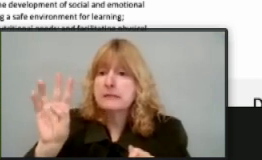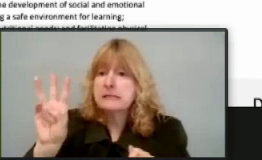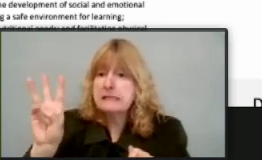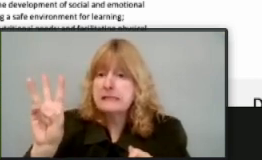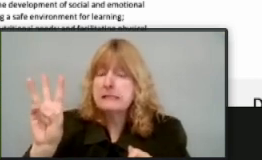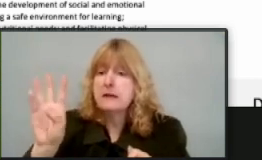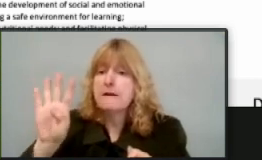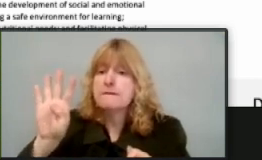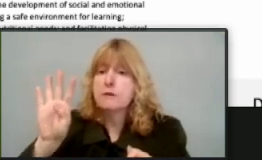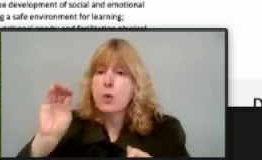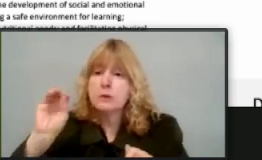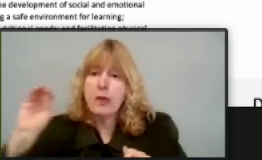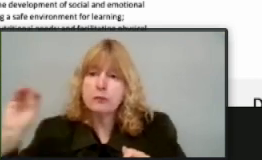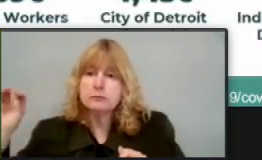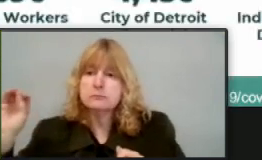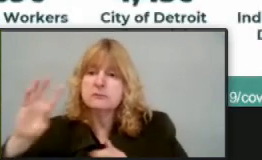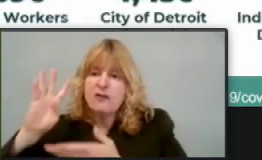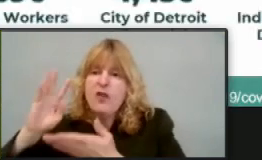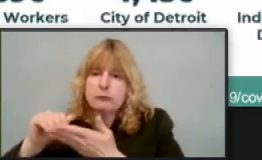313-876-4000. Next slide, please.